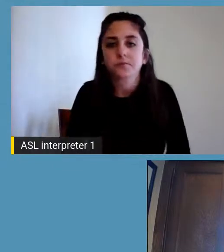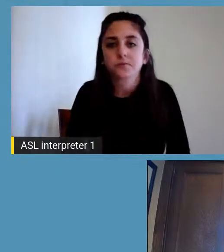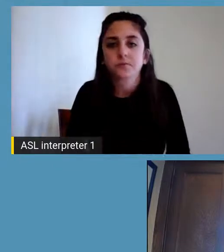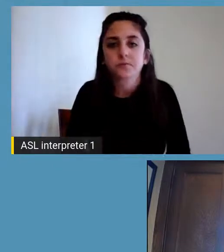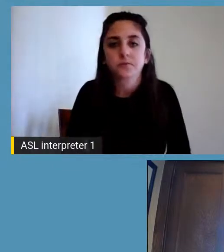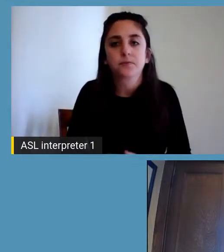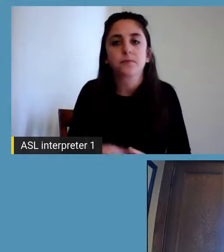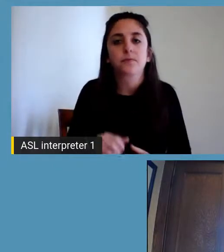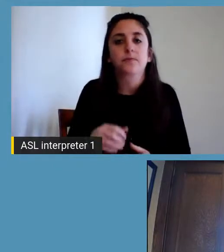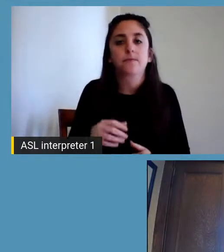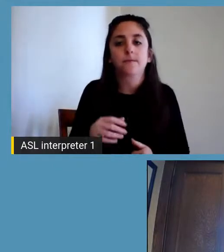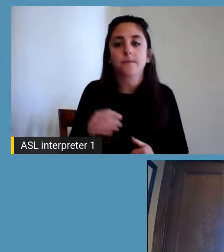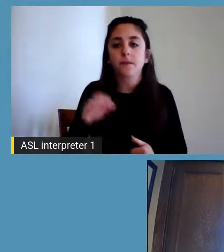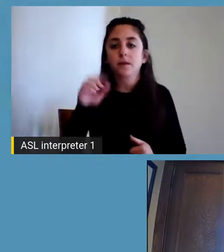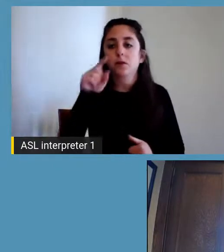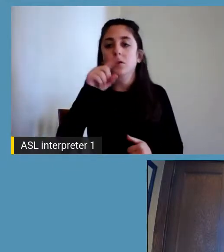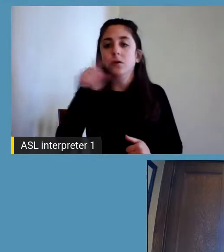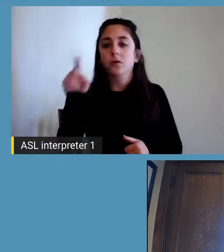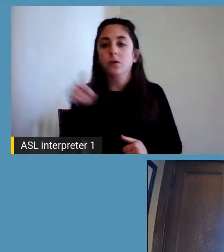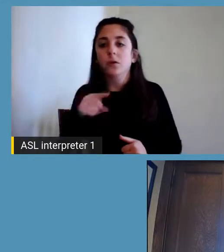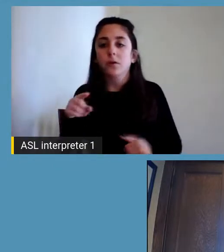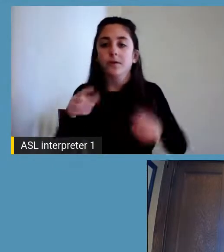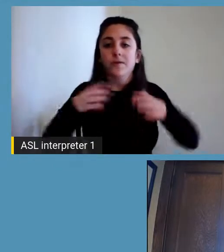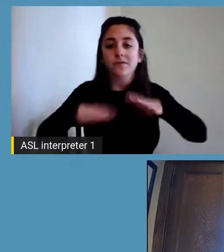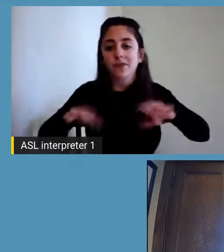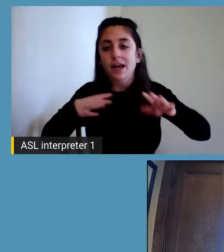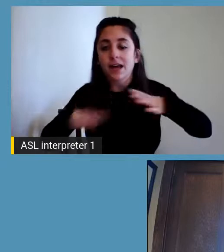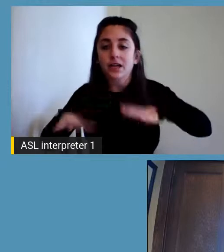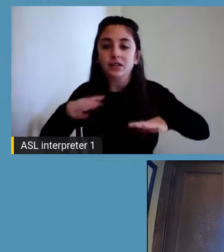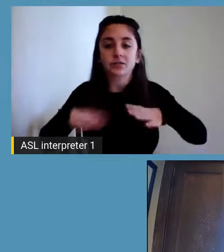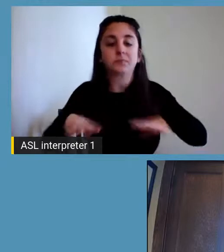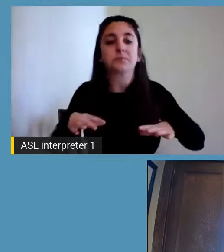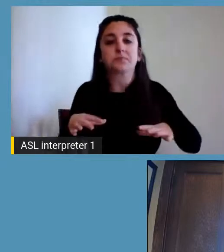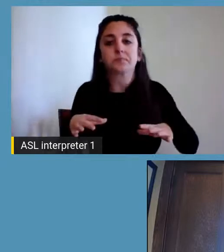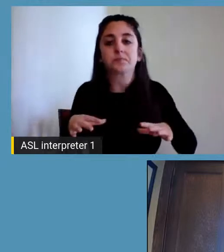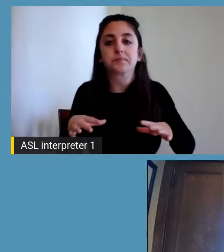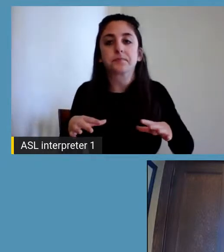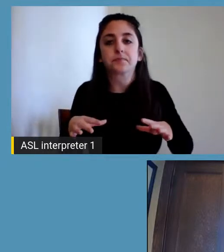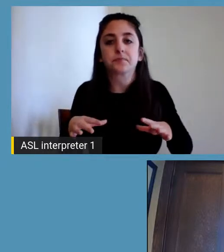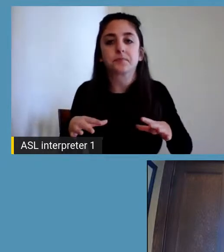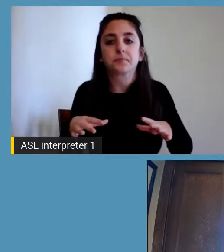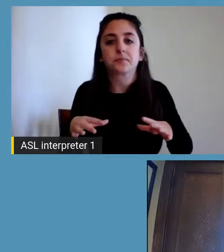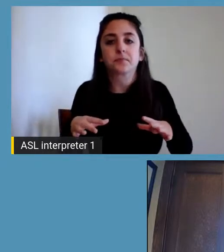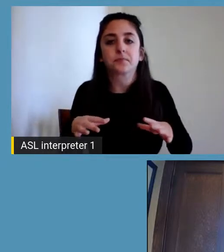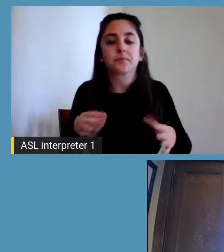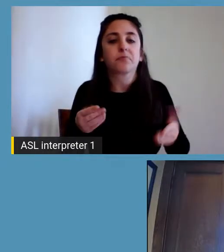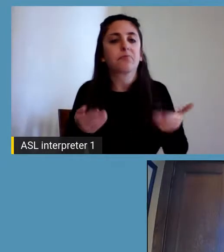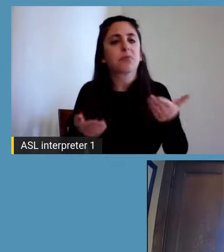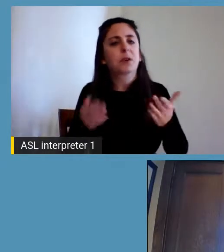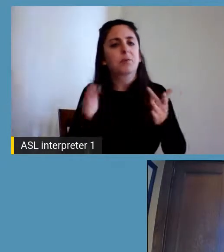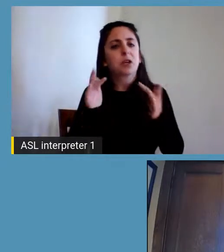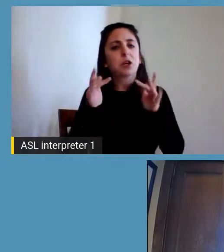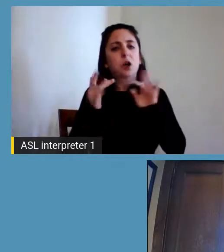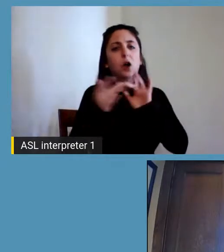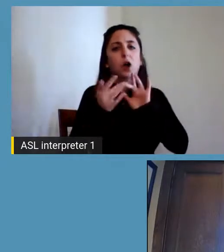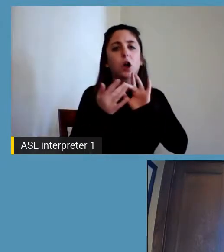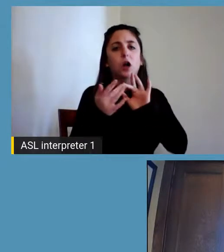That's Fashion Innovation Center. Or I think there might be a contact on the